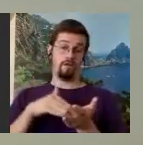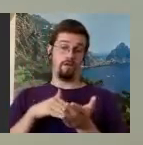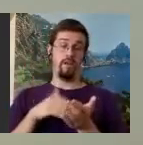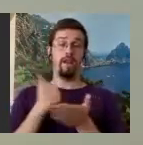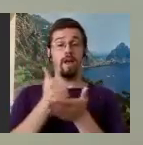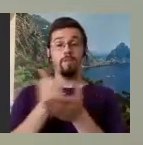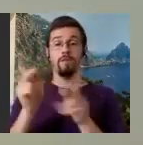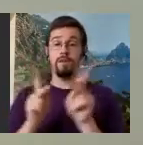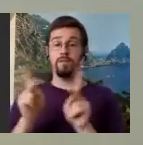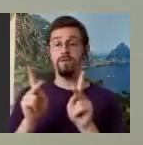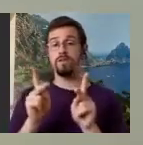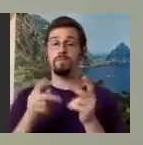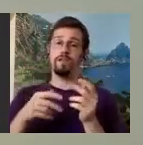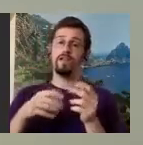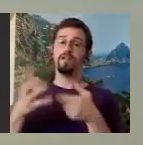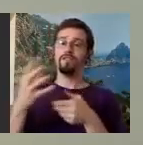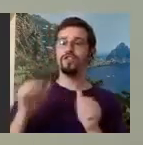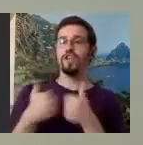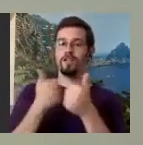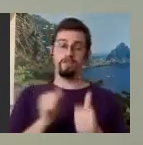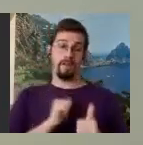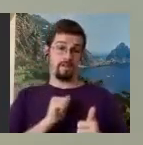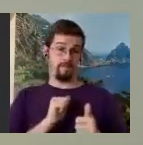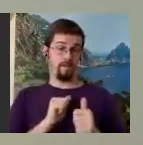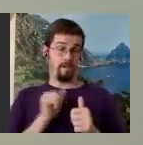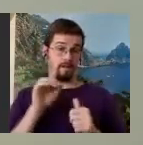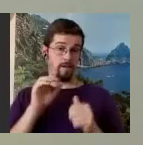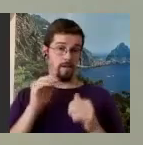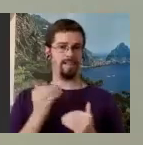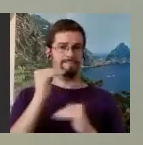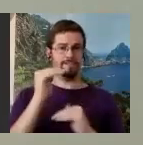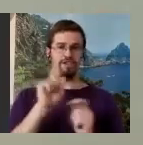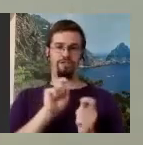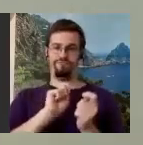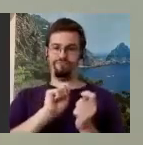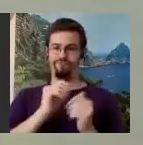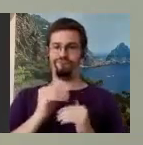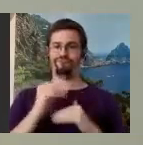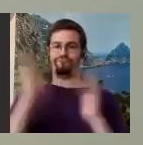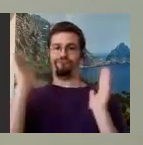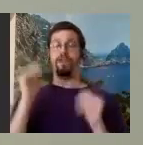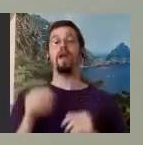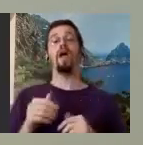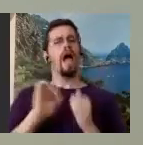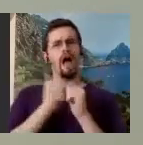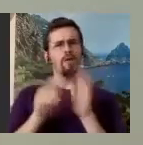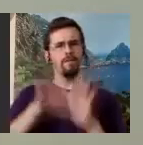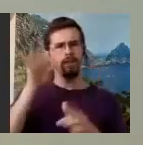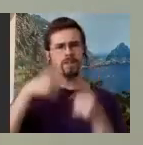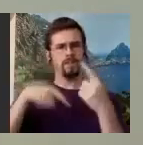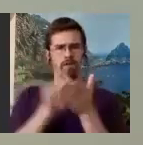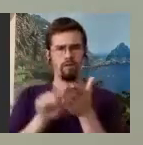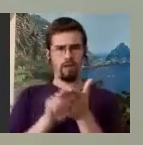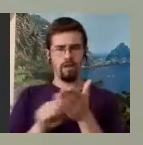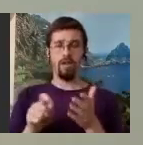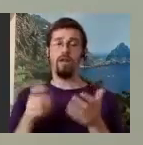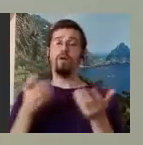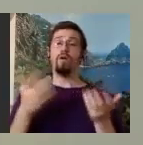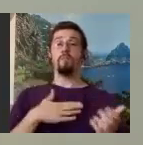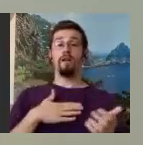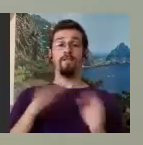number 1633, I am passionate about working and helping others around me in my community. I hope to become a